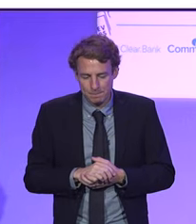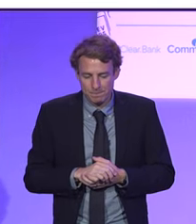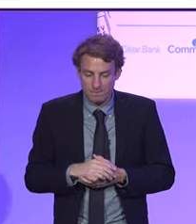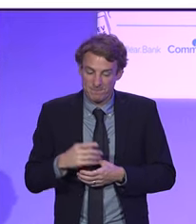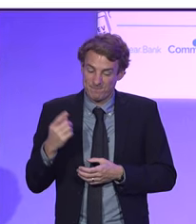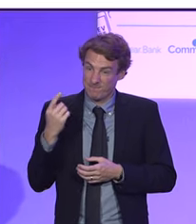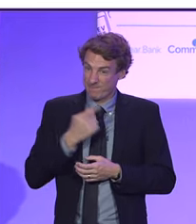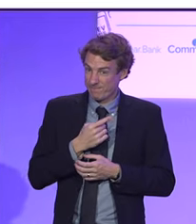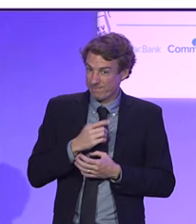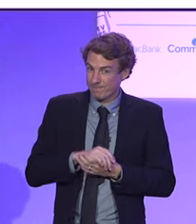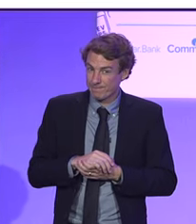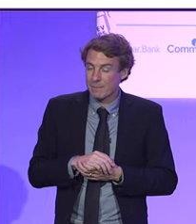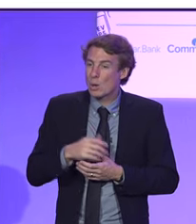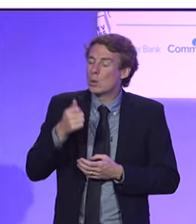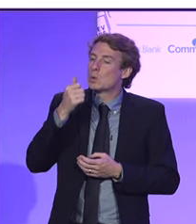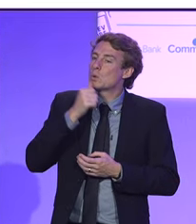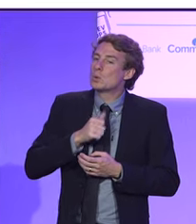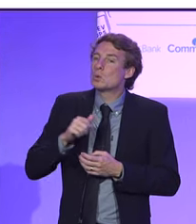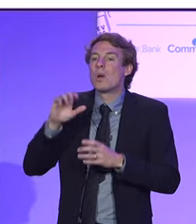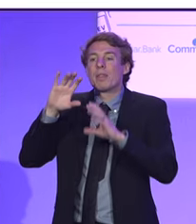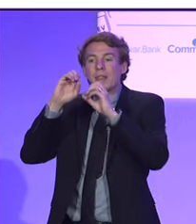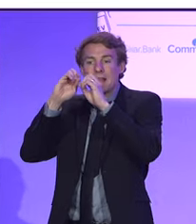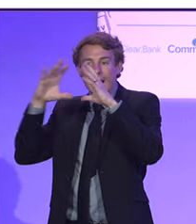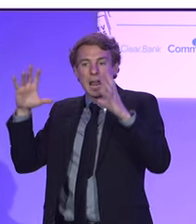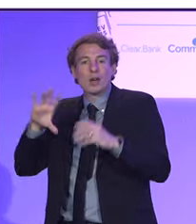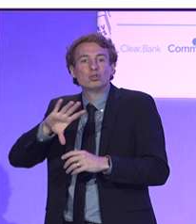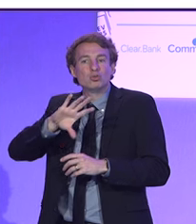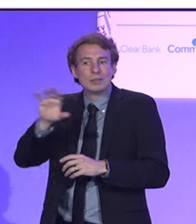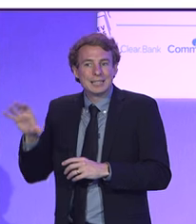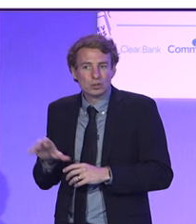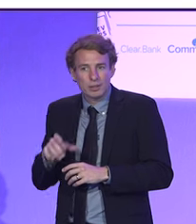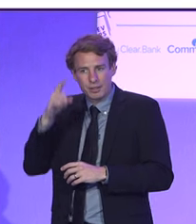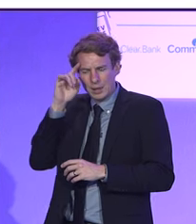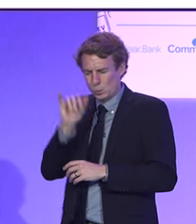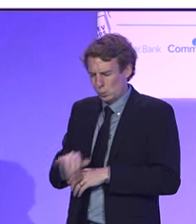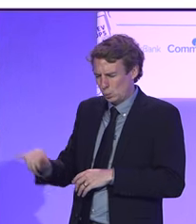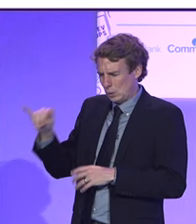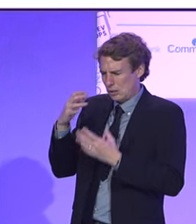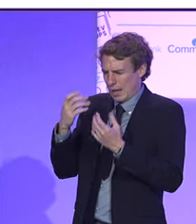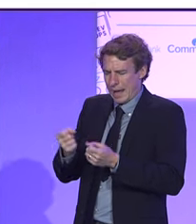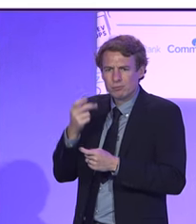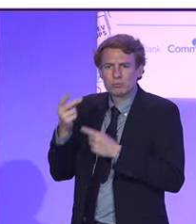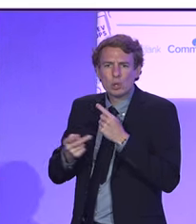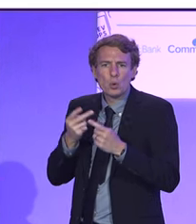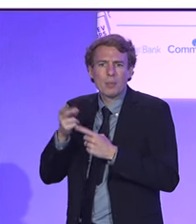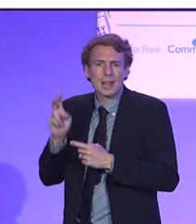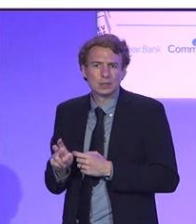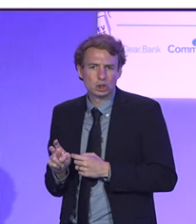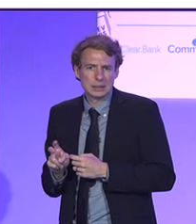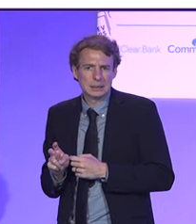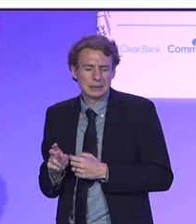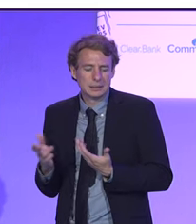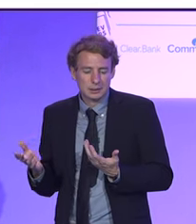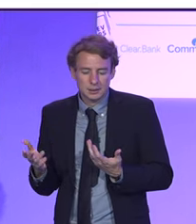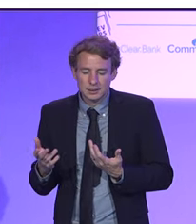one, use cloud regions running on renewable energies. Cloud providers, they all have a concept